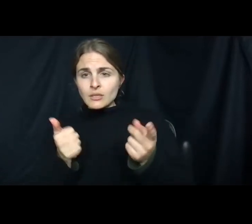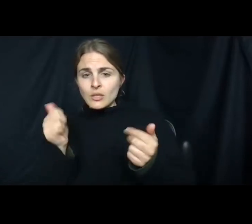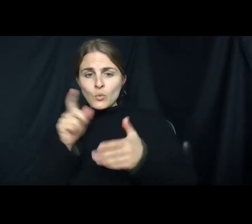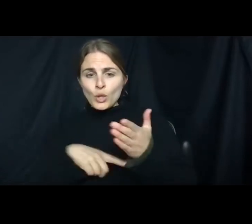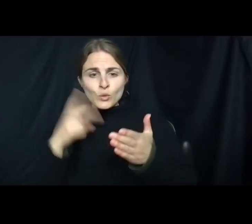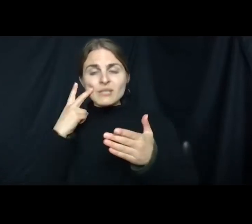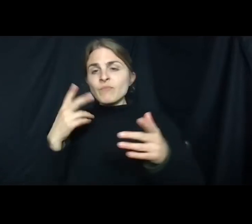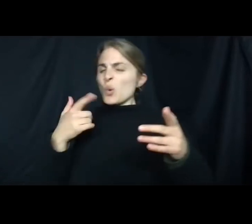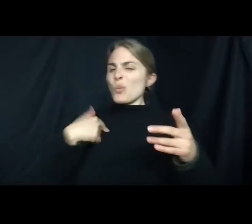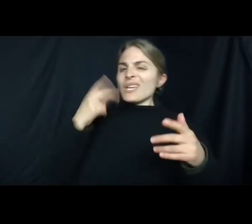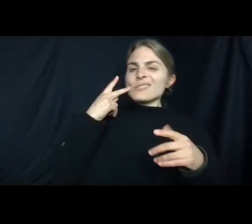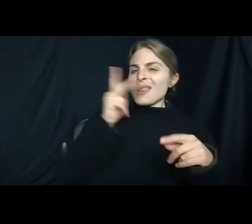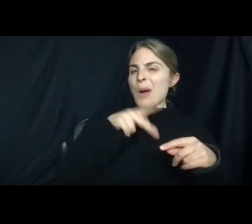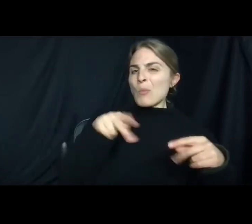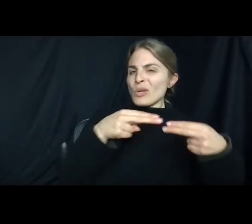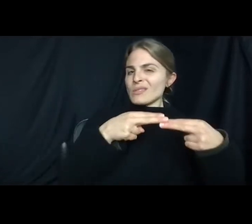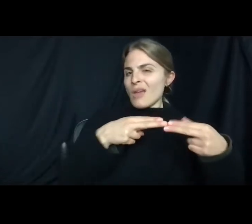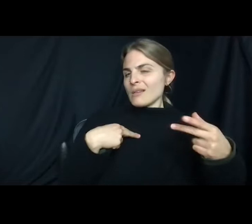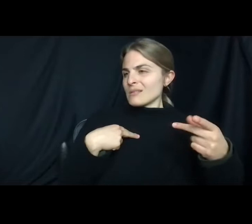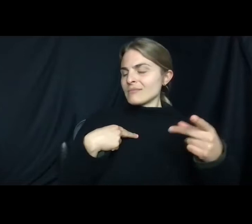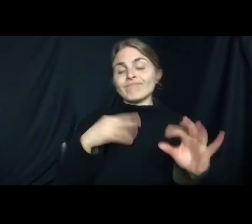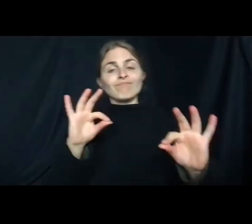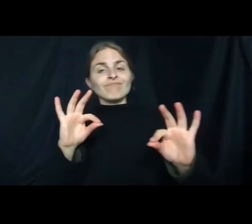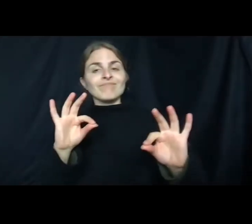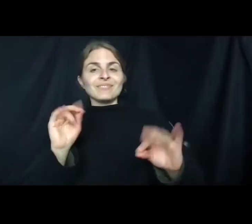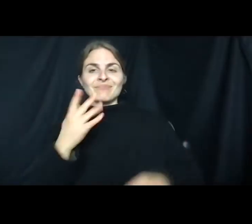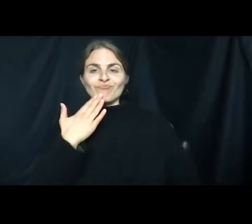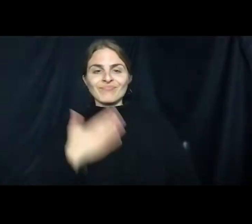We've got your slides, Avalon. Okay, awesome. Great.